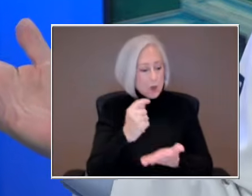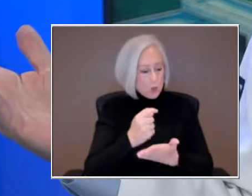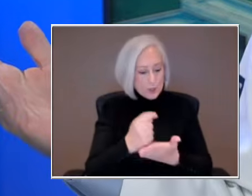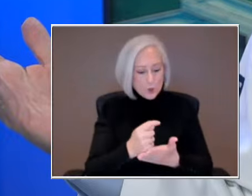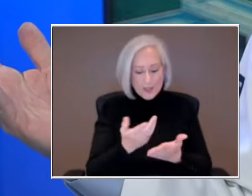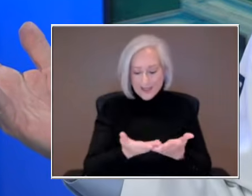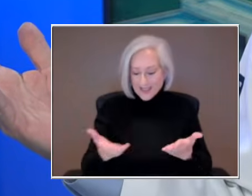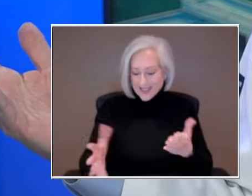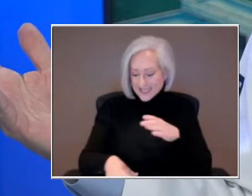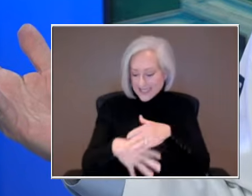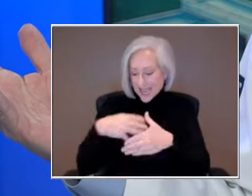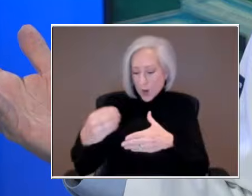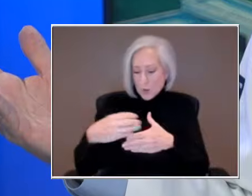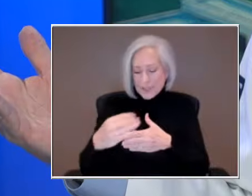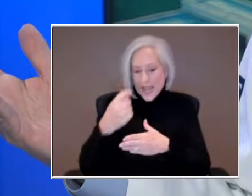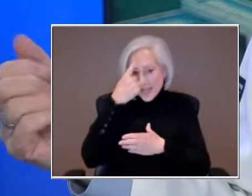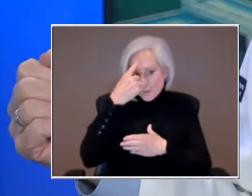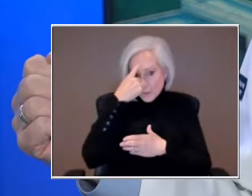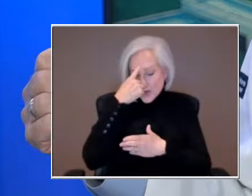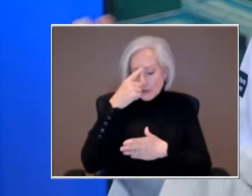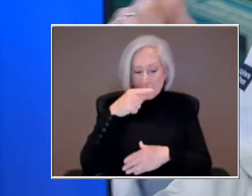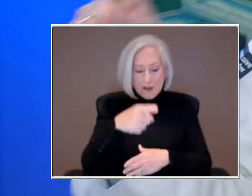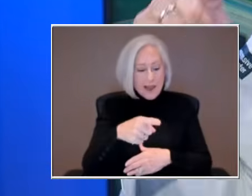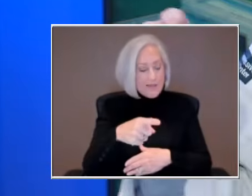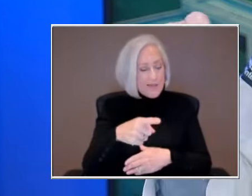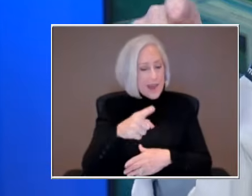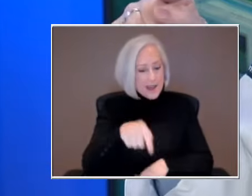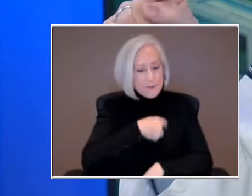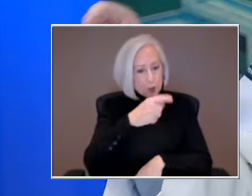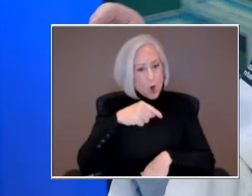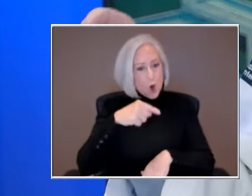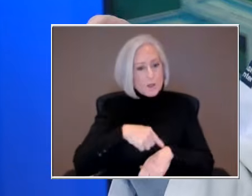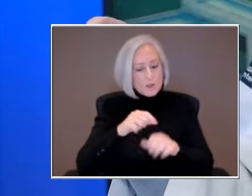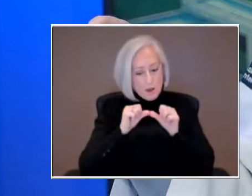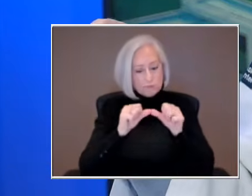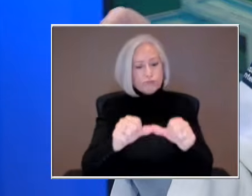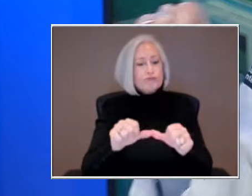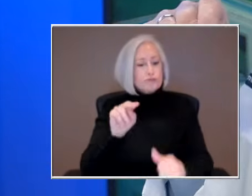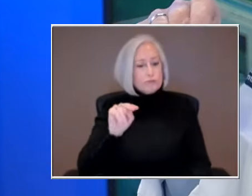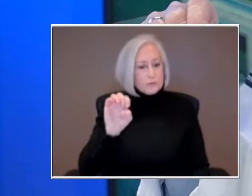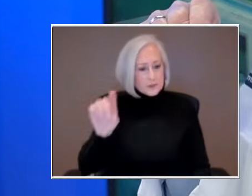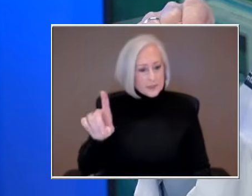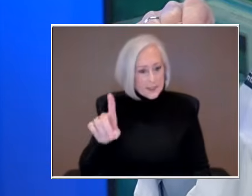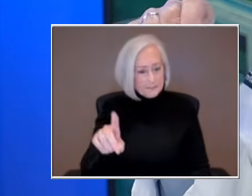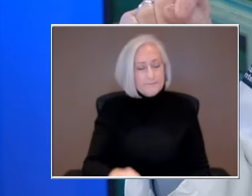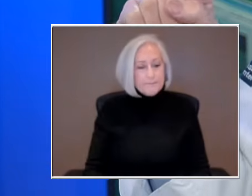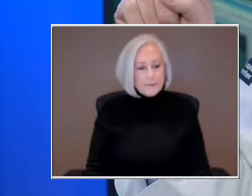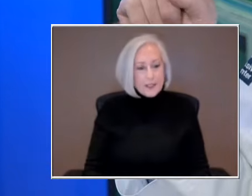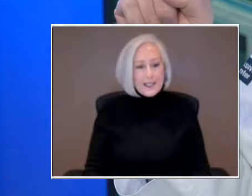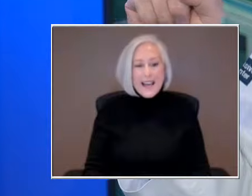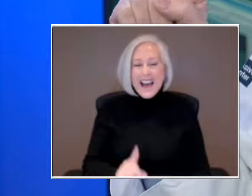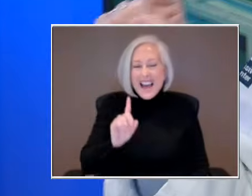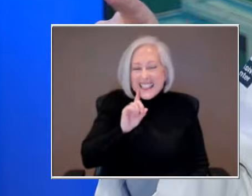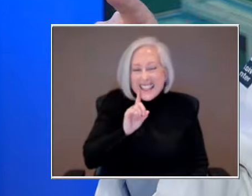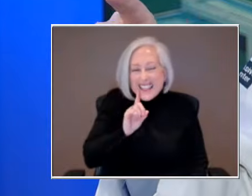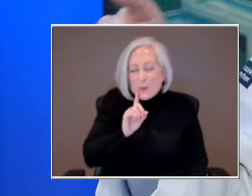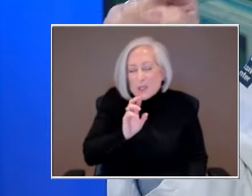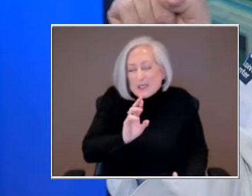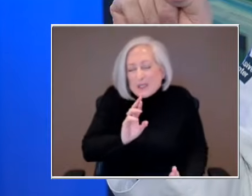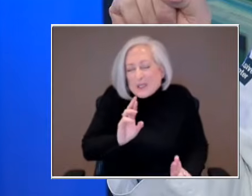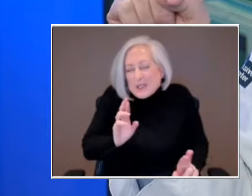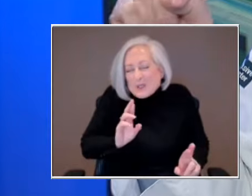brain, and they've had prolonged periods where they're in remission. I think we're getting ready to use that 4-letter word,